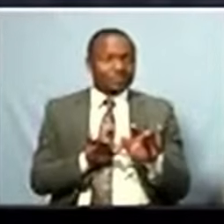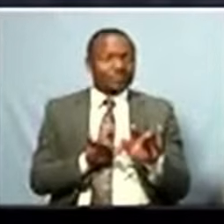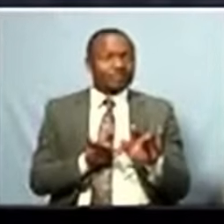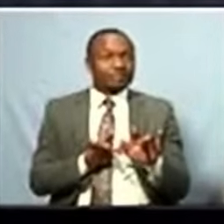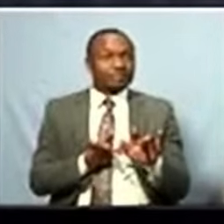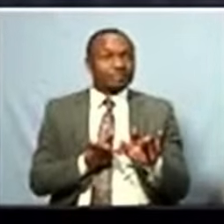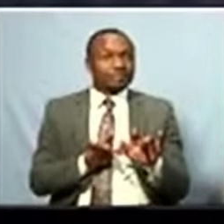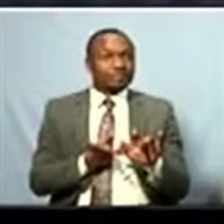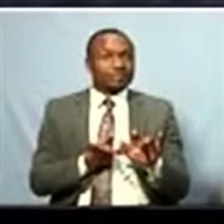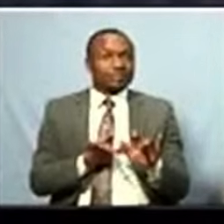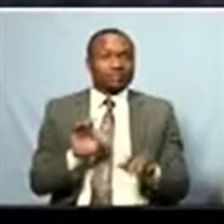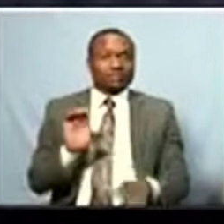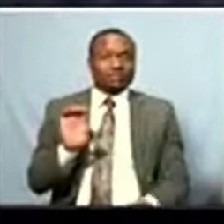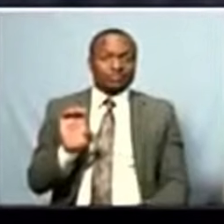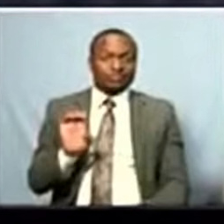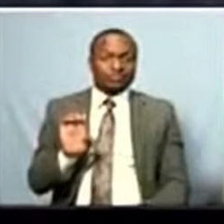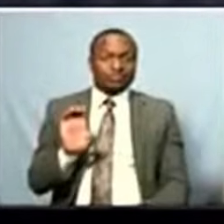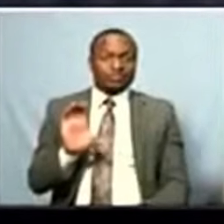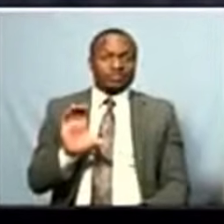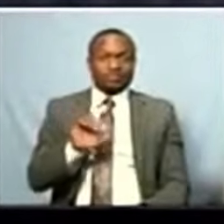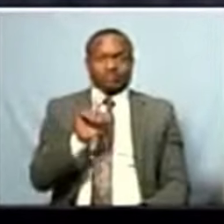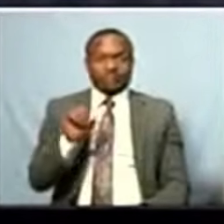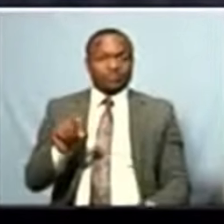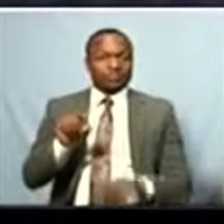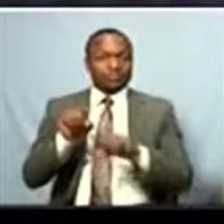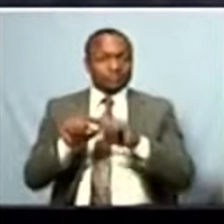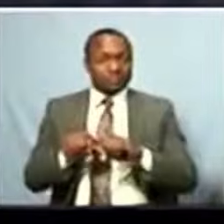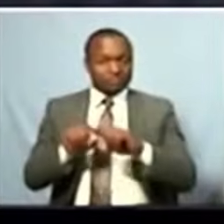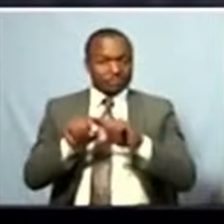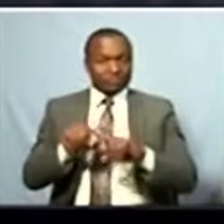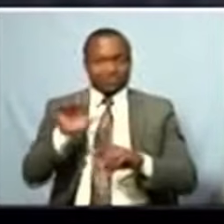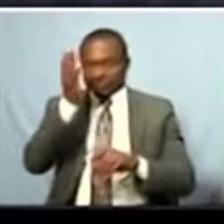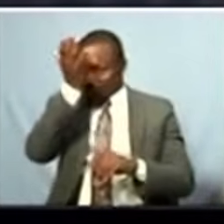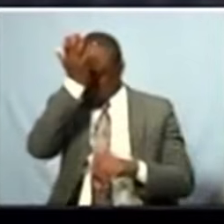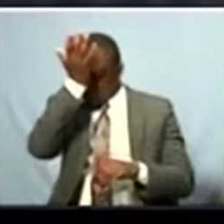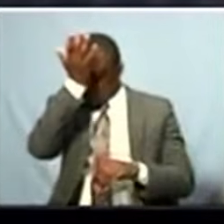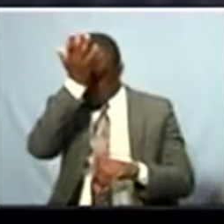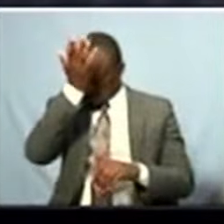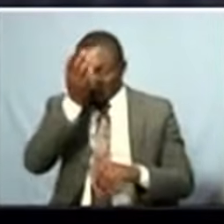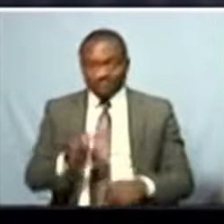the Electoral Commission of Zambia, depending on the date that is actually